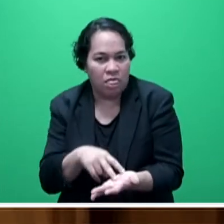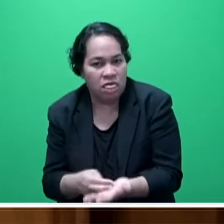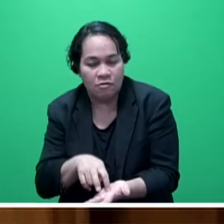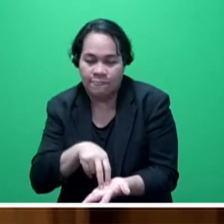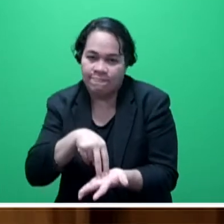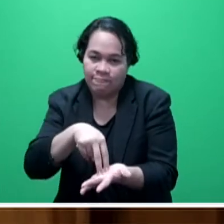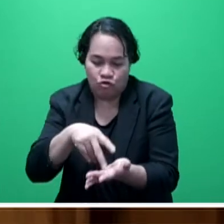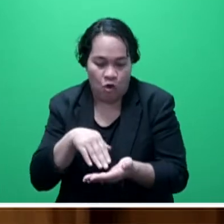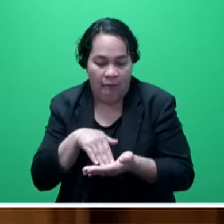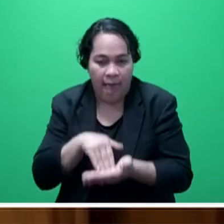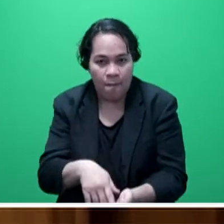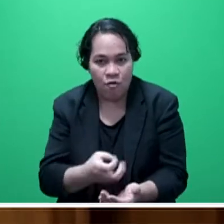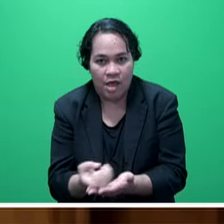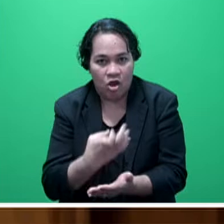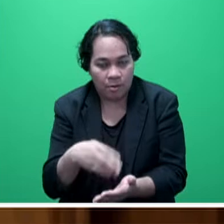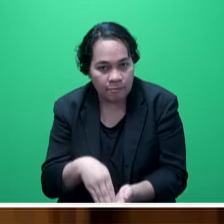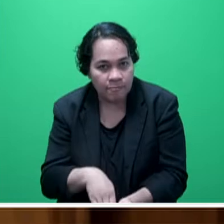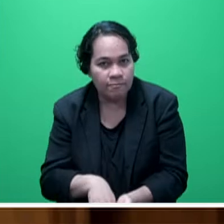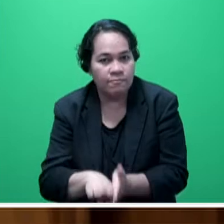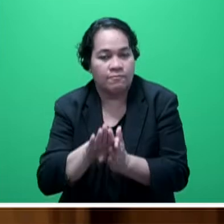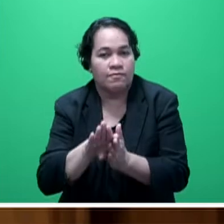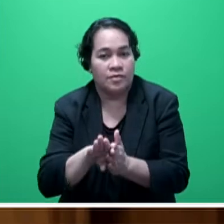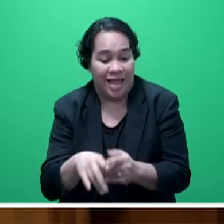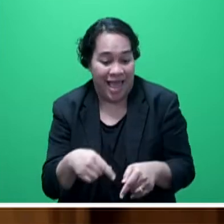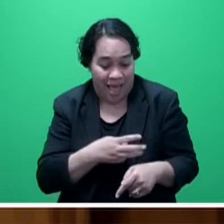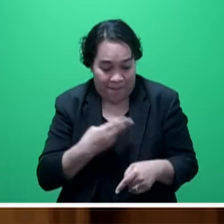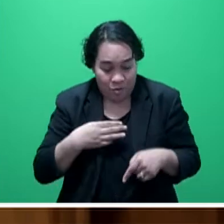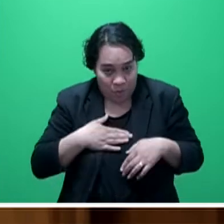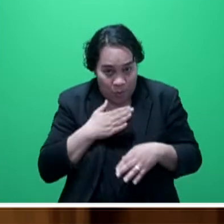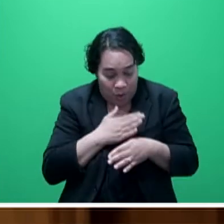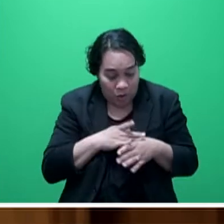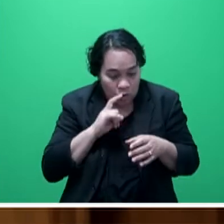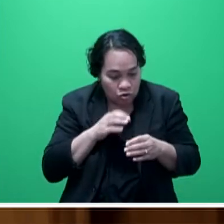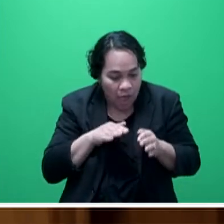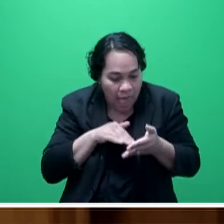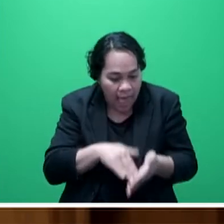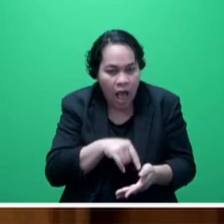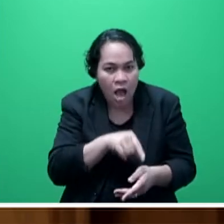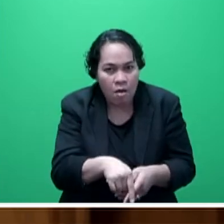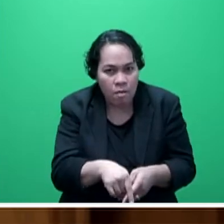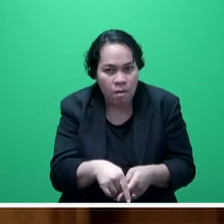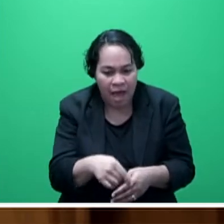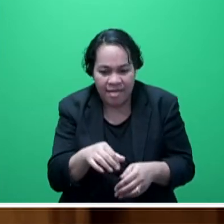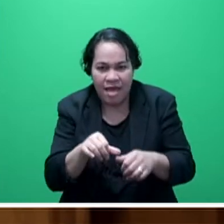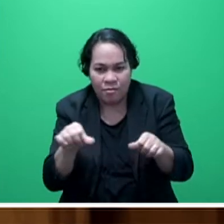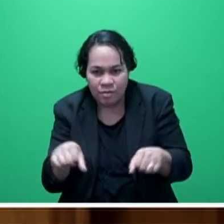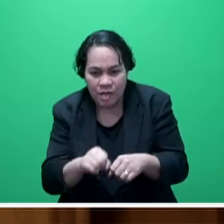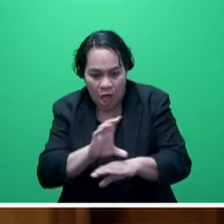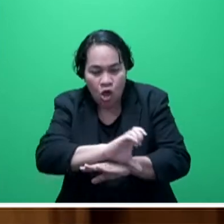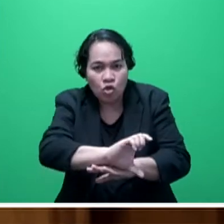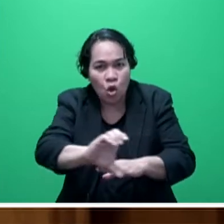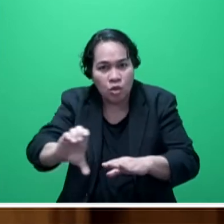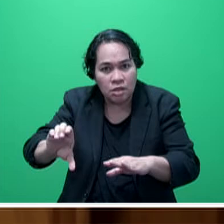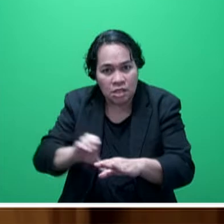economy. The Ministry's programs will focus on an increase in aquaculture, coastal and offshore